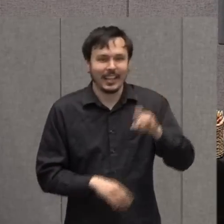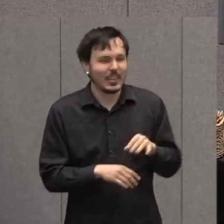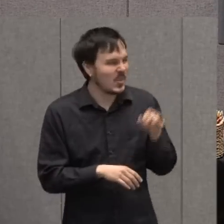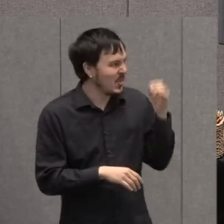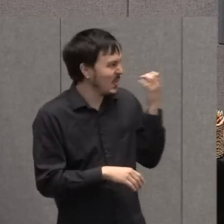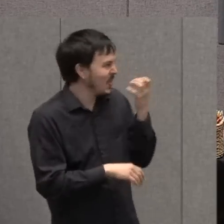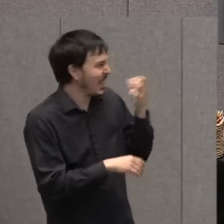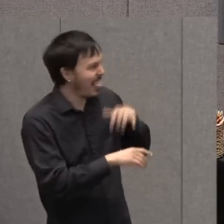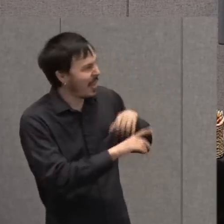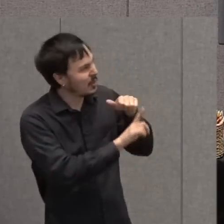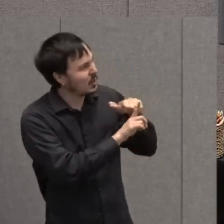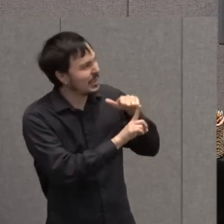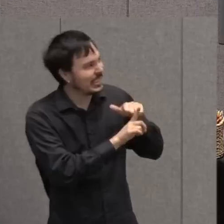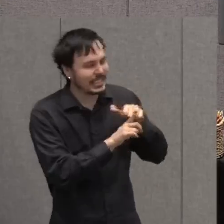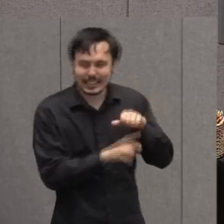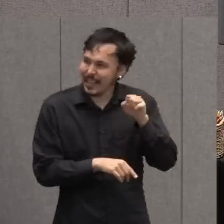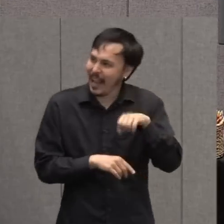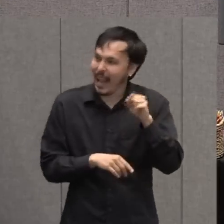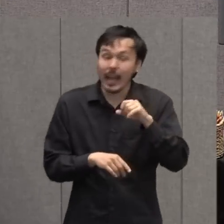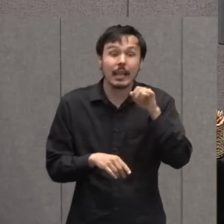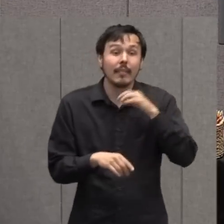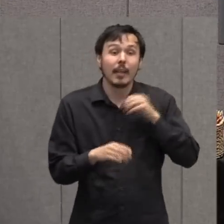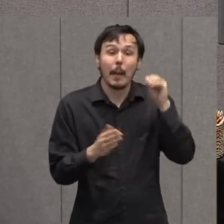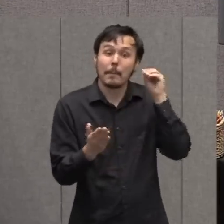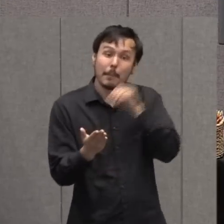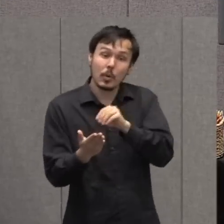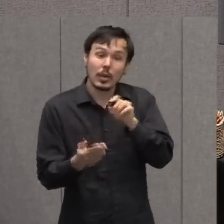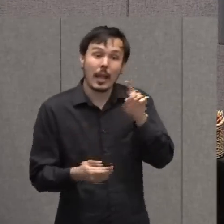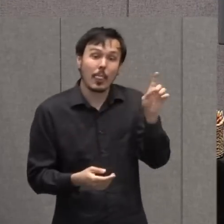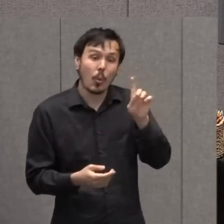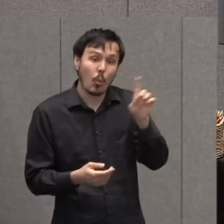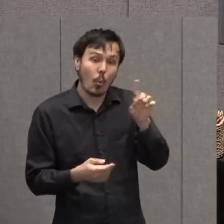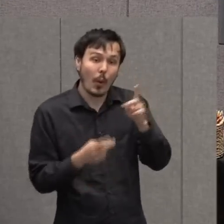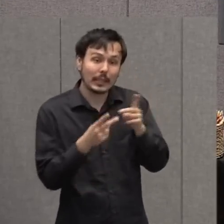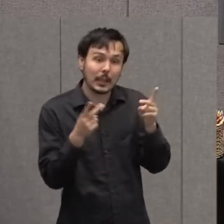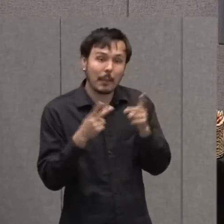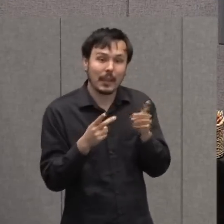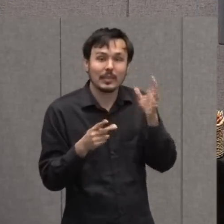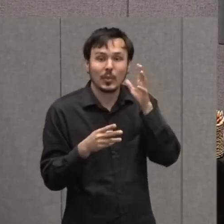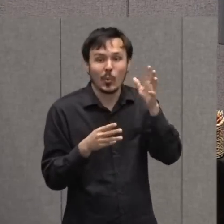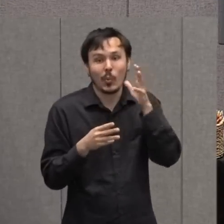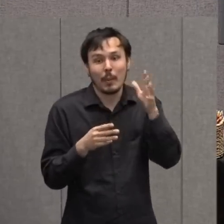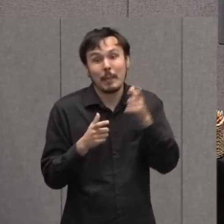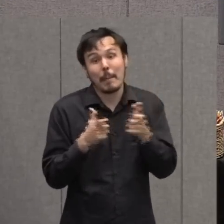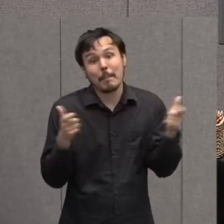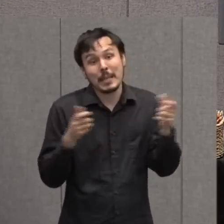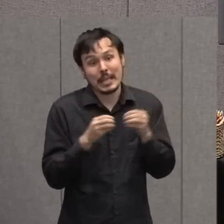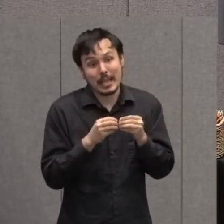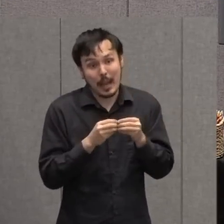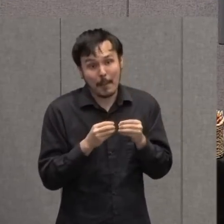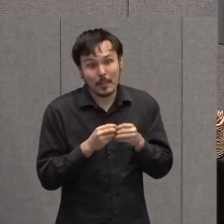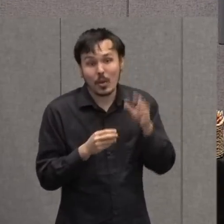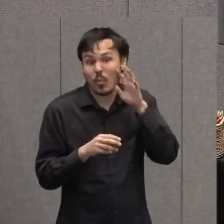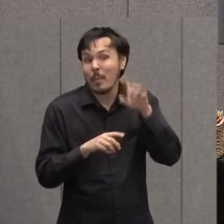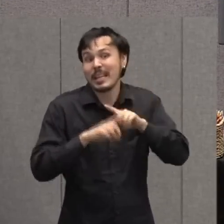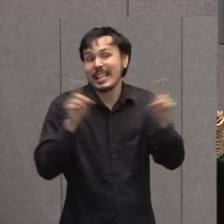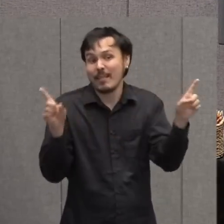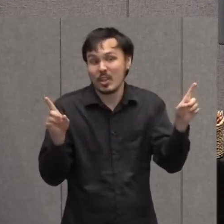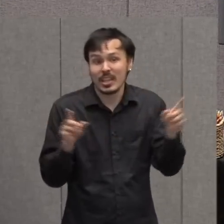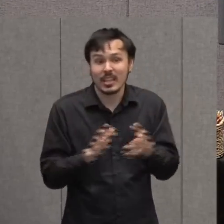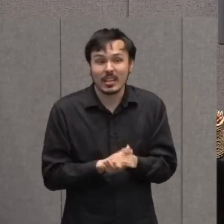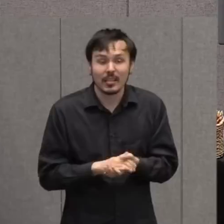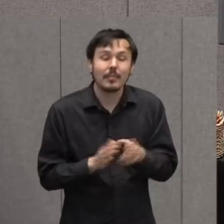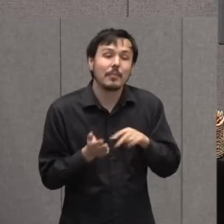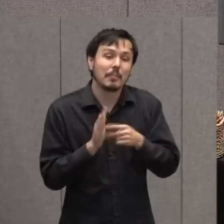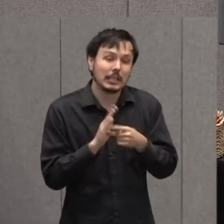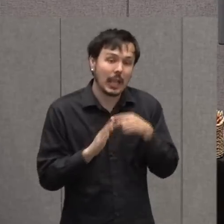That was a tricky one. Yeah, because if I'd have put it in the ones place, I'd have a number A that's in the huge hundreds. number, It's yes. way bigger. So I